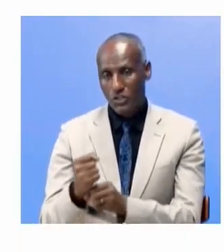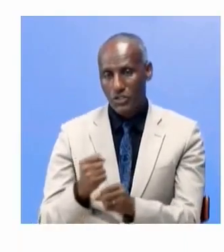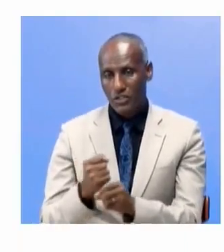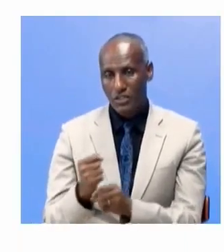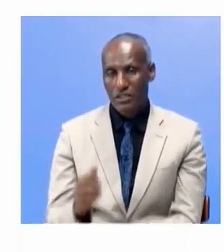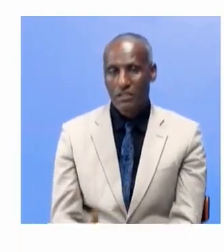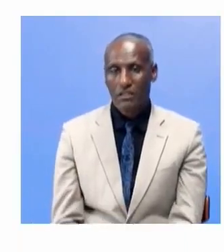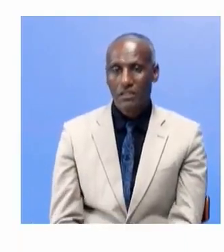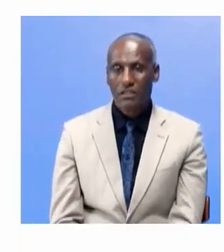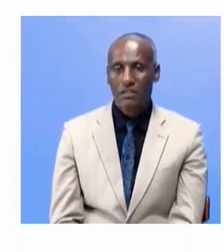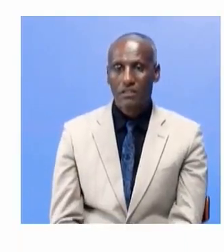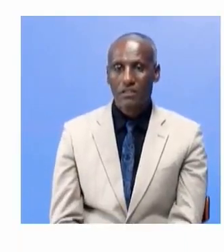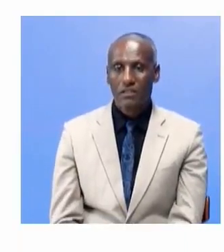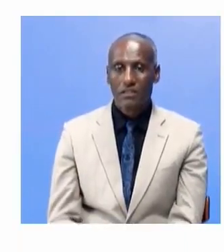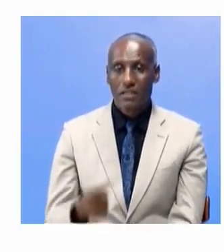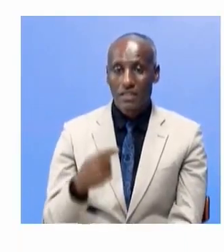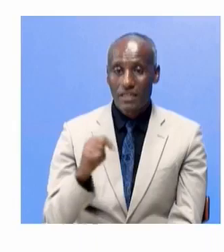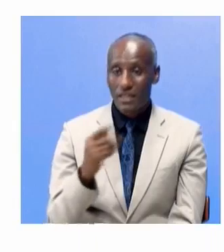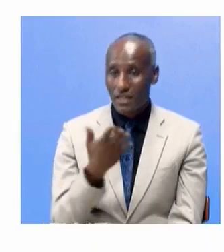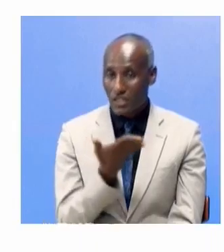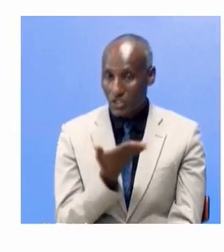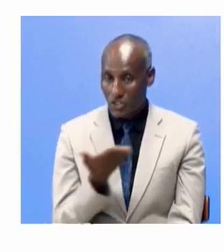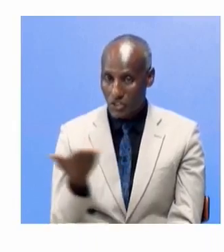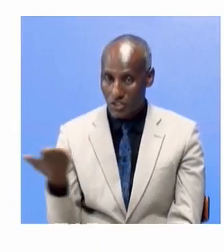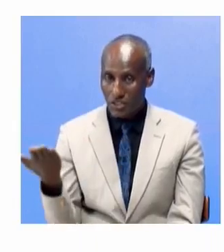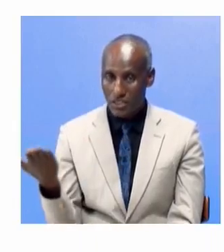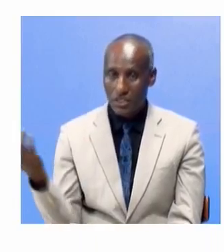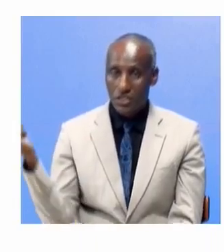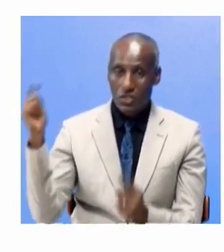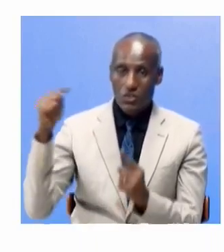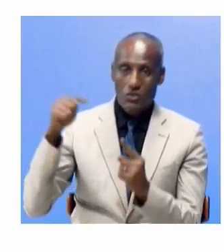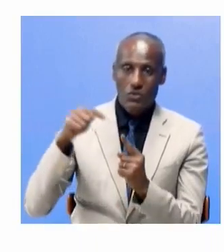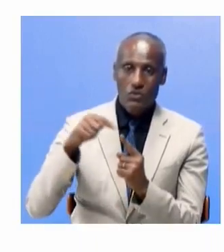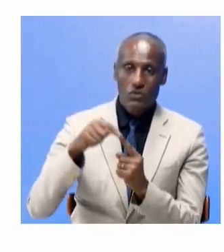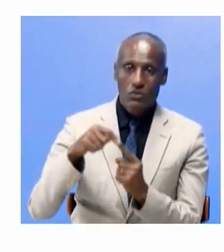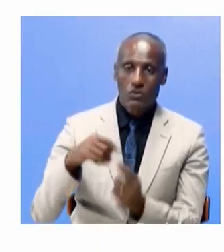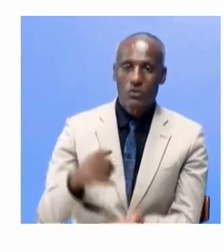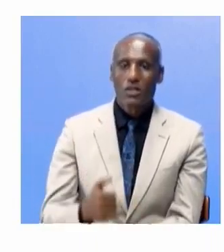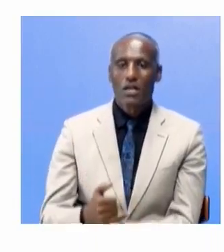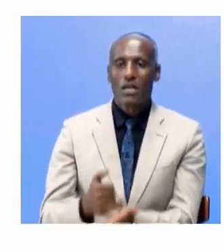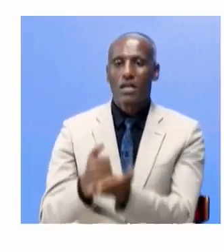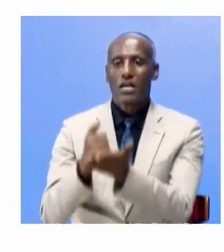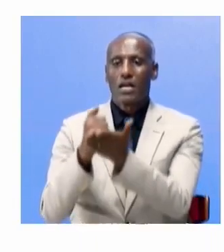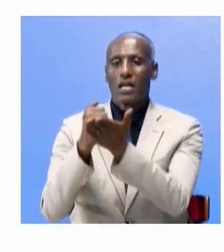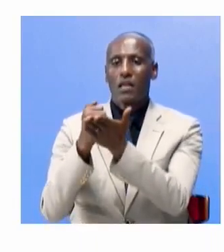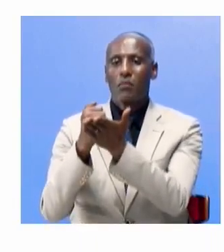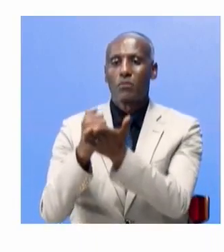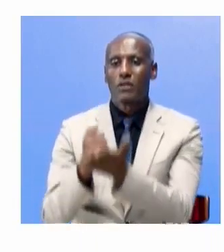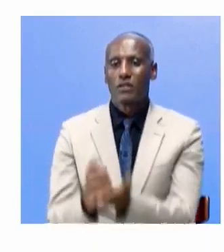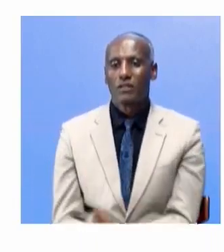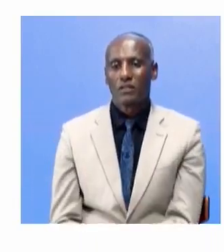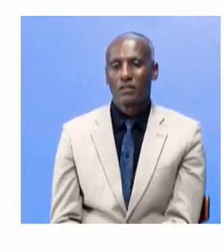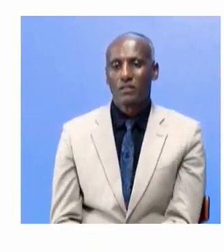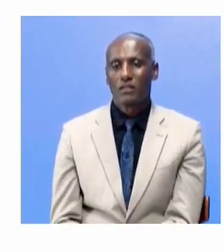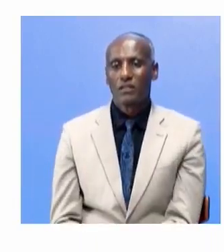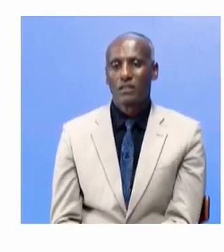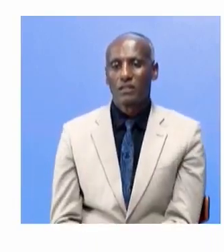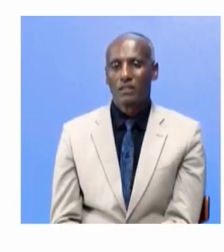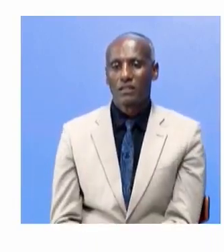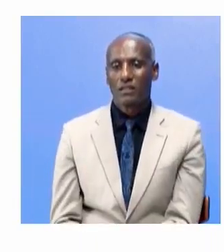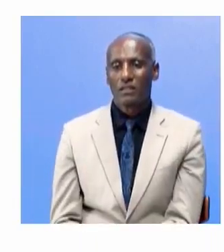wash. To wash the dishes. The dishes